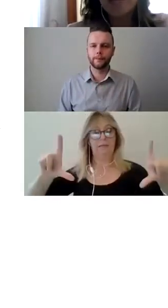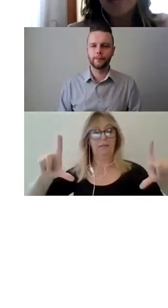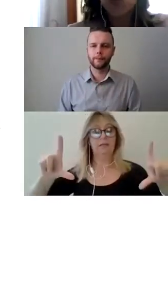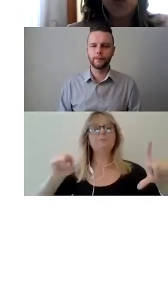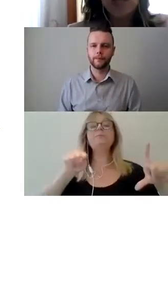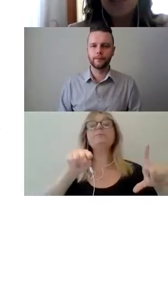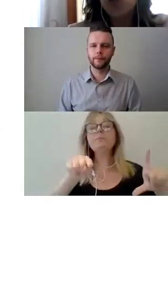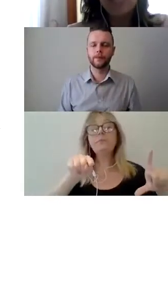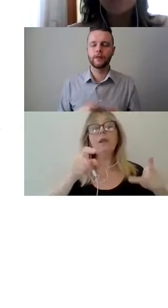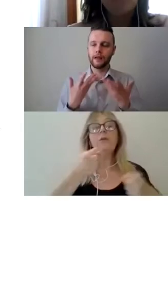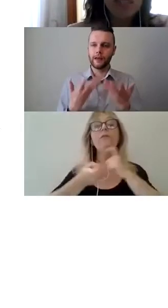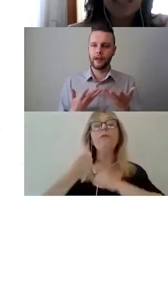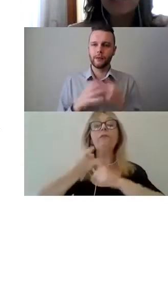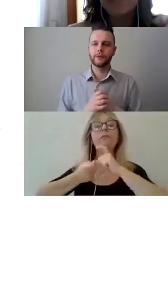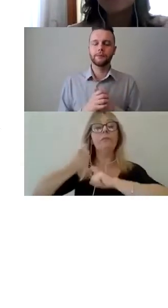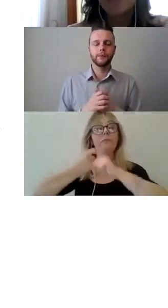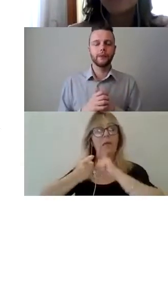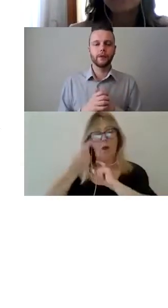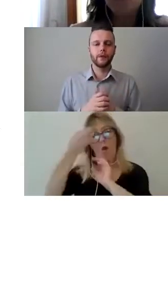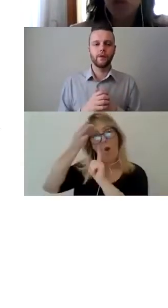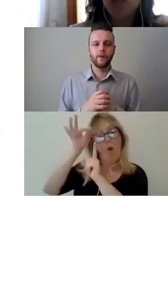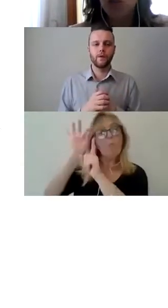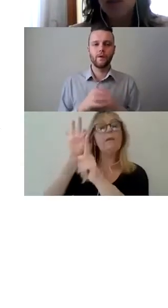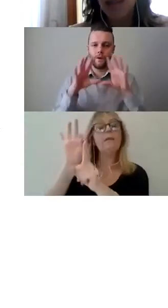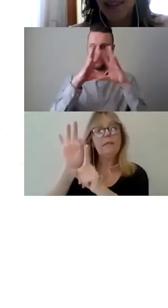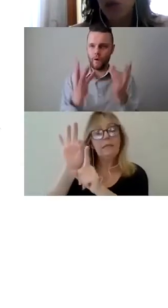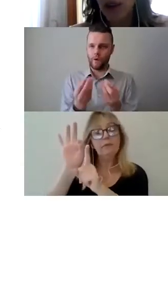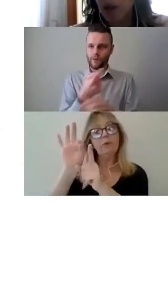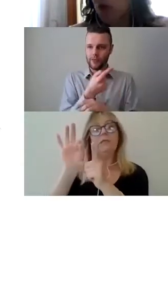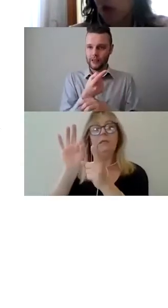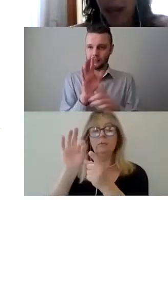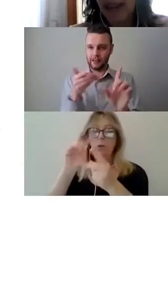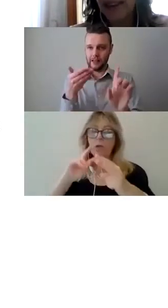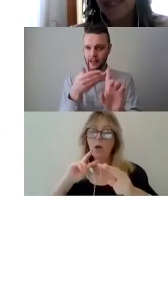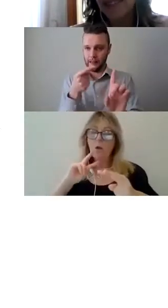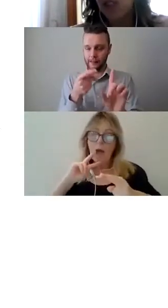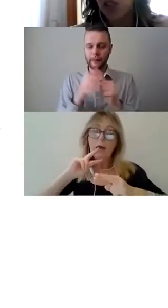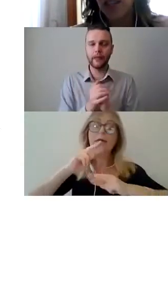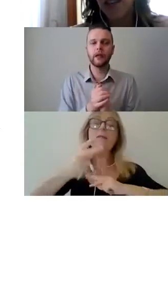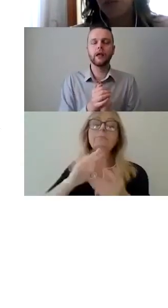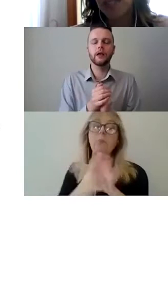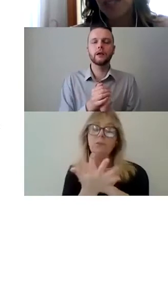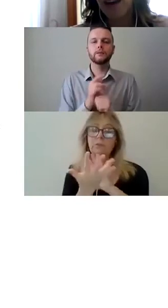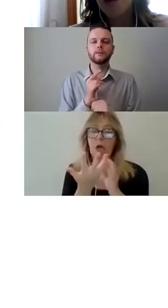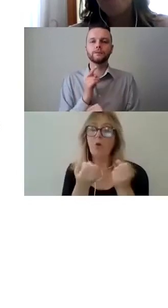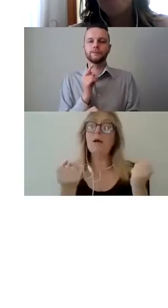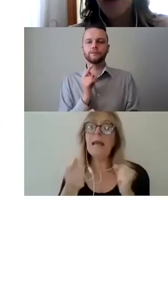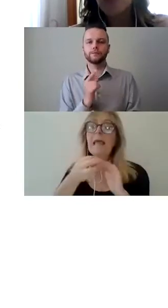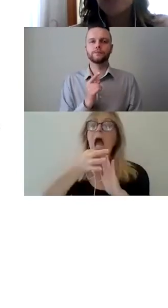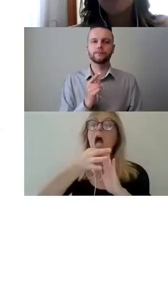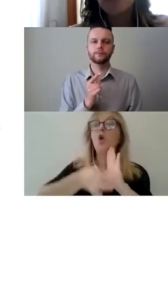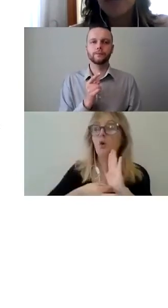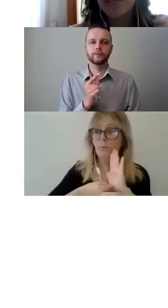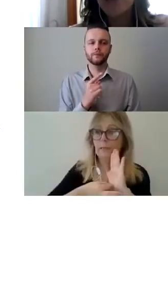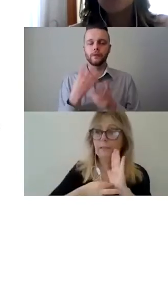Now, all this aims at not only